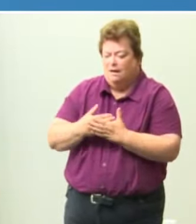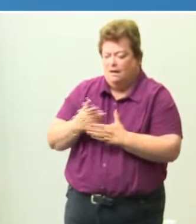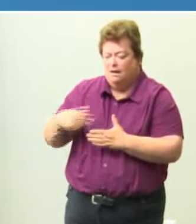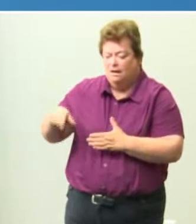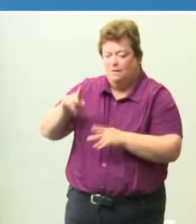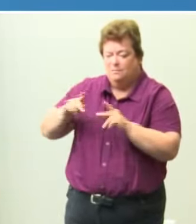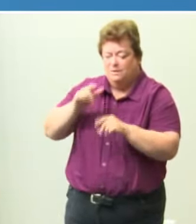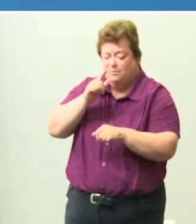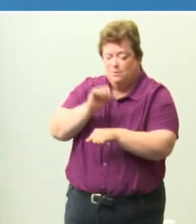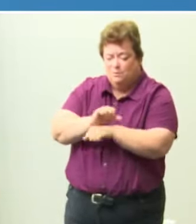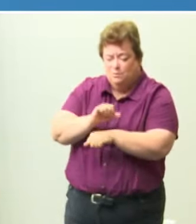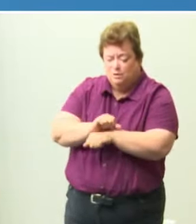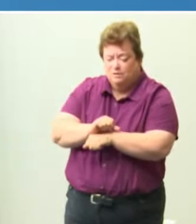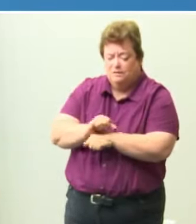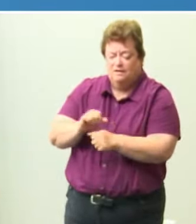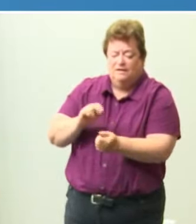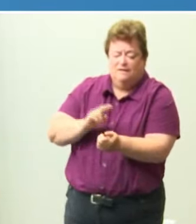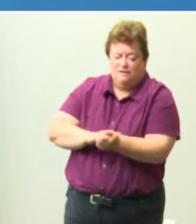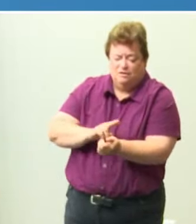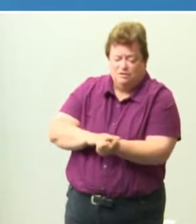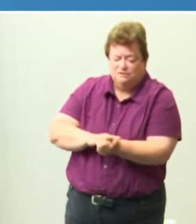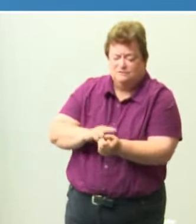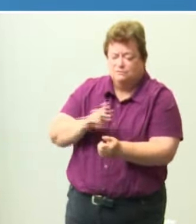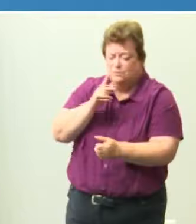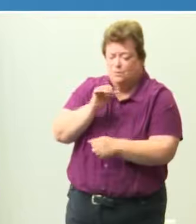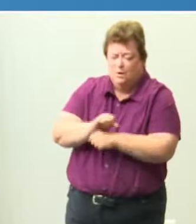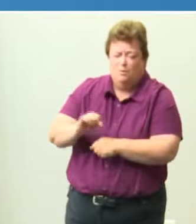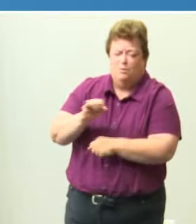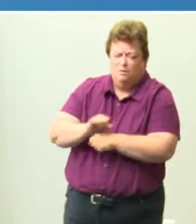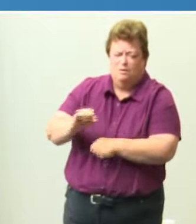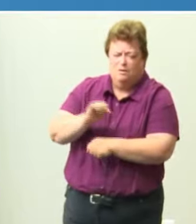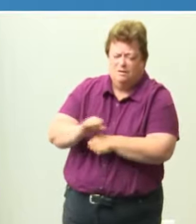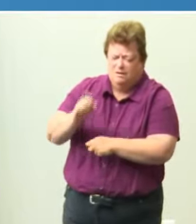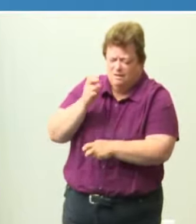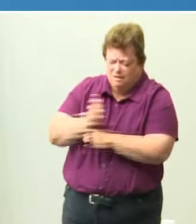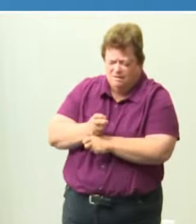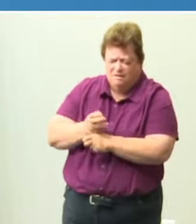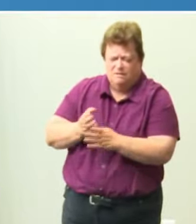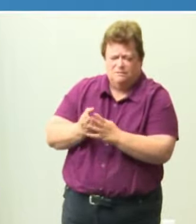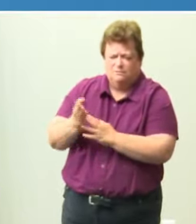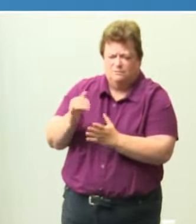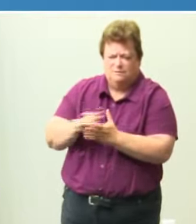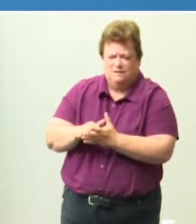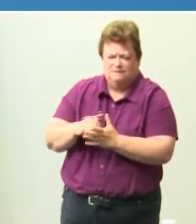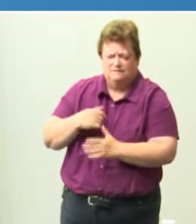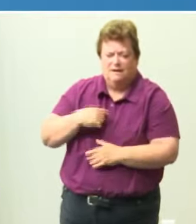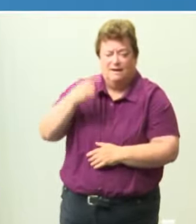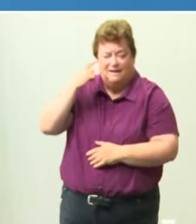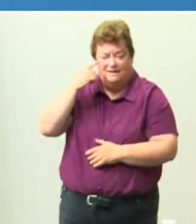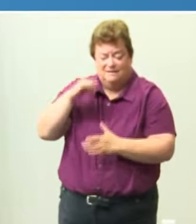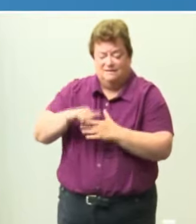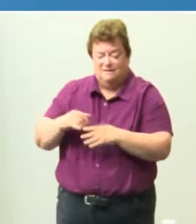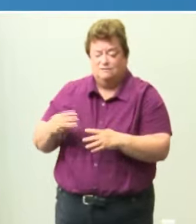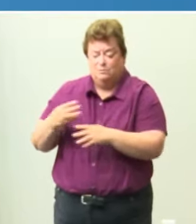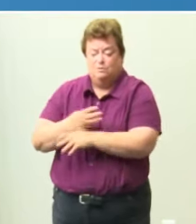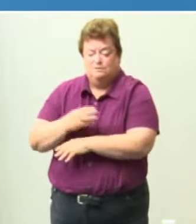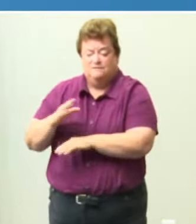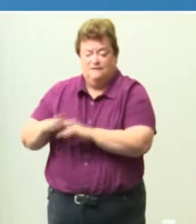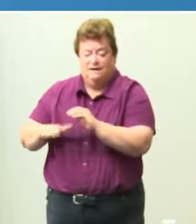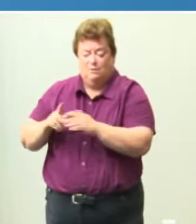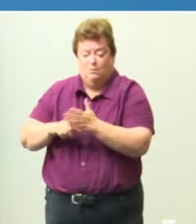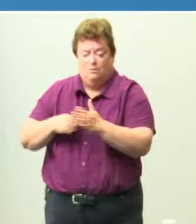other people in the hospital, the ICU nurses that are just working their tails off through this, I think it's worse than what we saw in the first